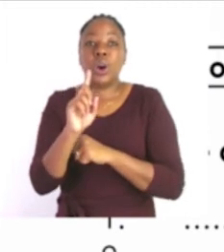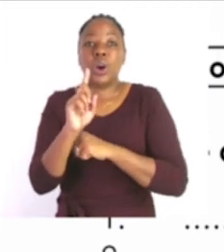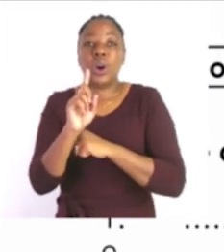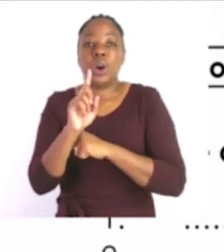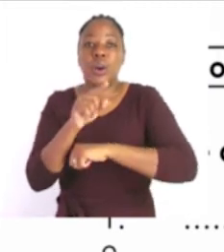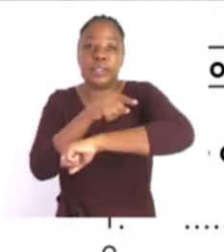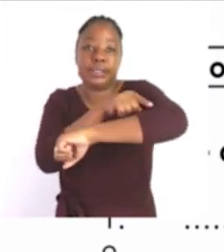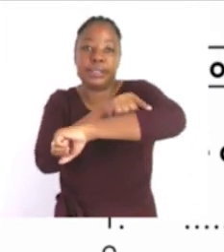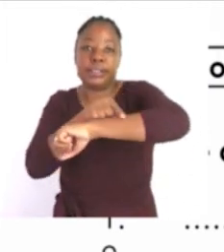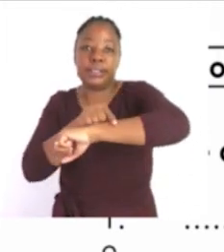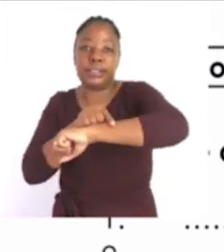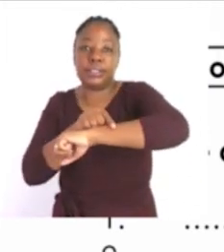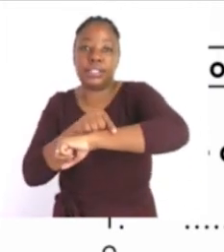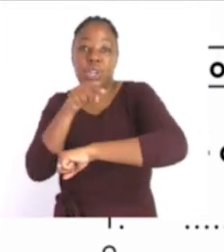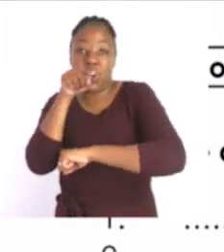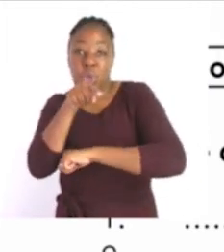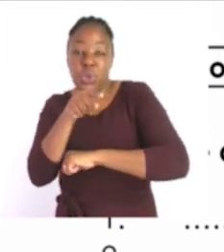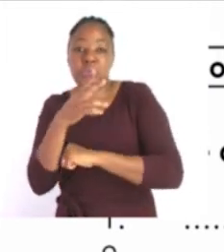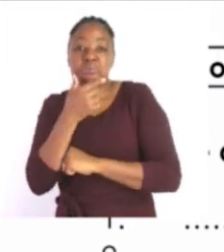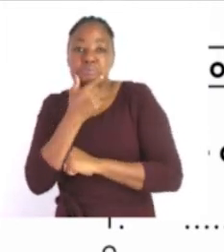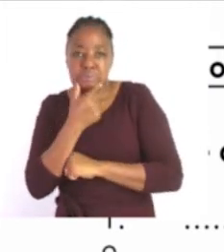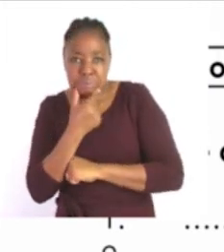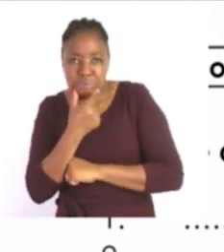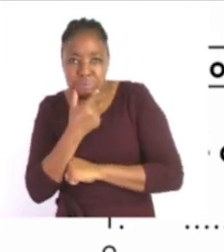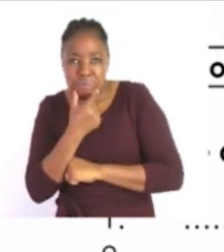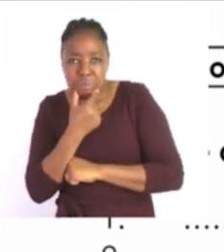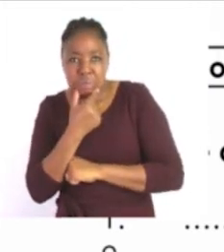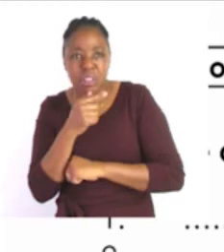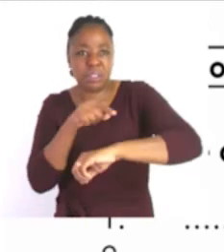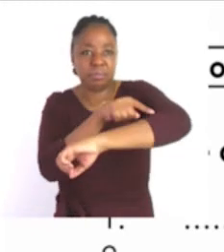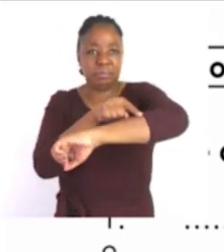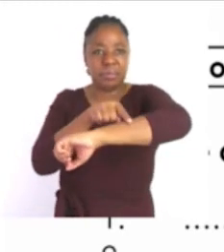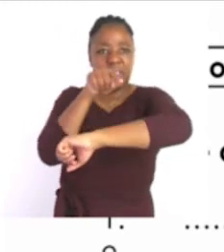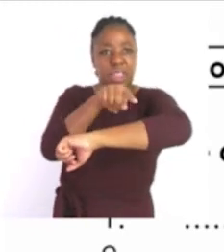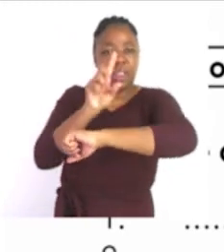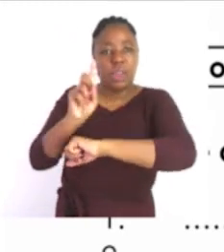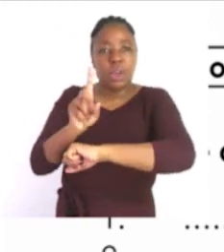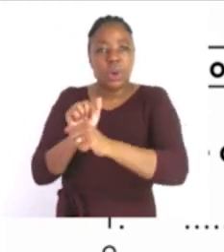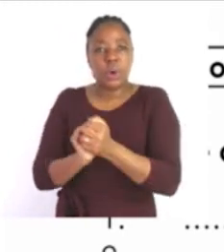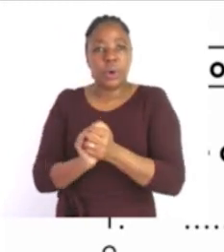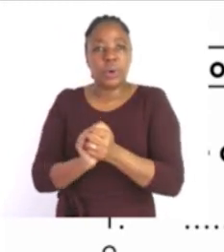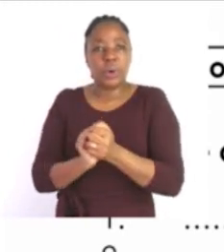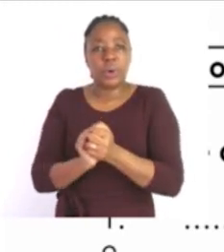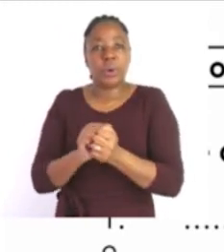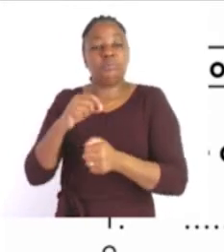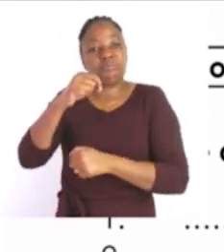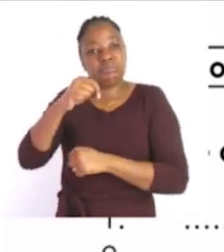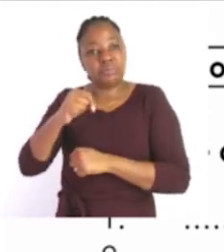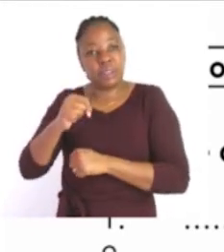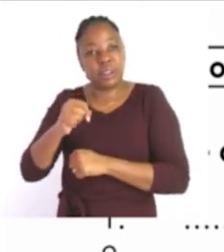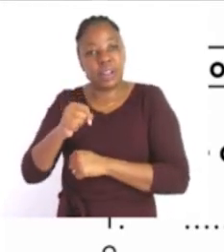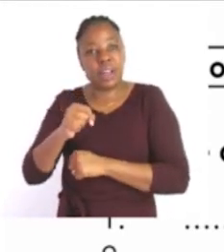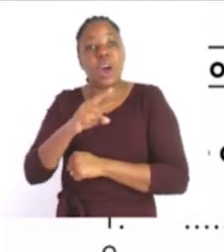noticing that someone is sad. So we want to know, why are you sad? So